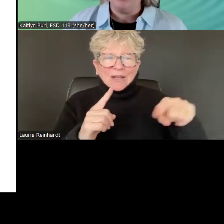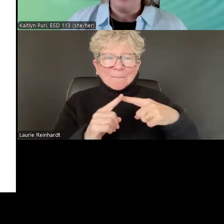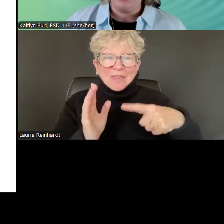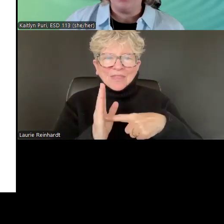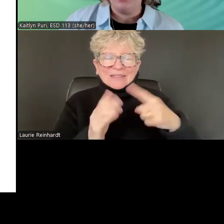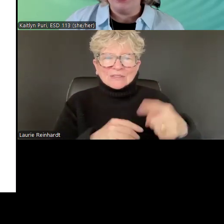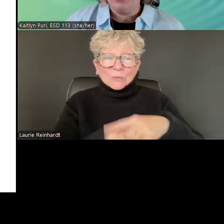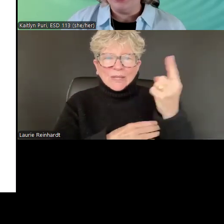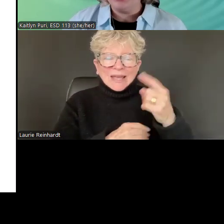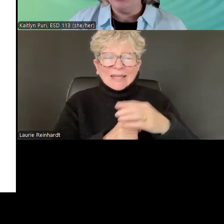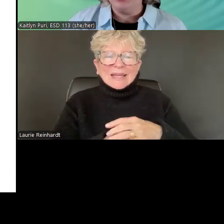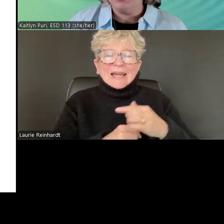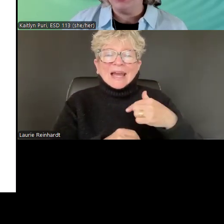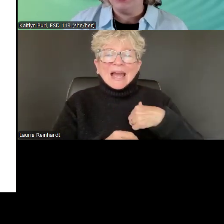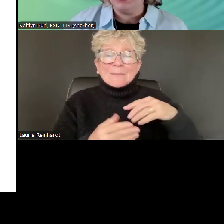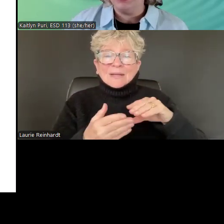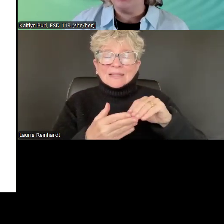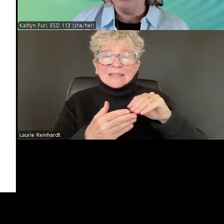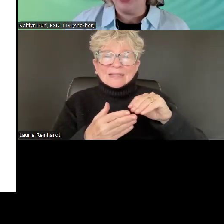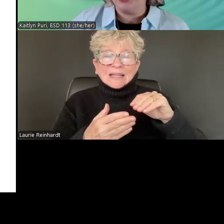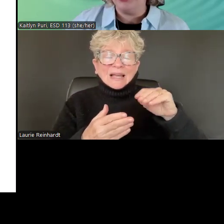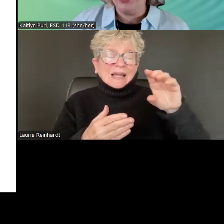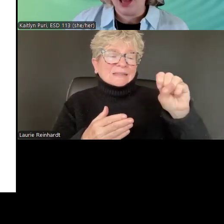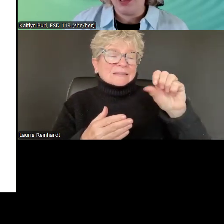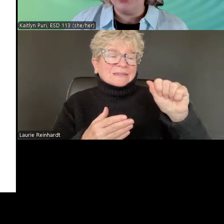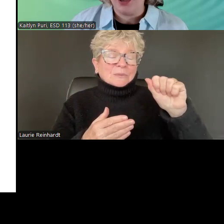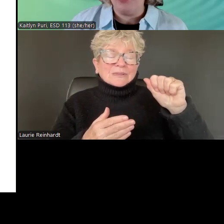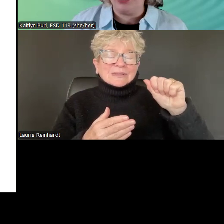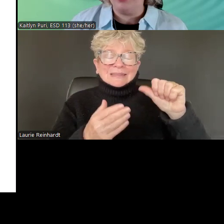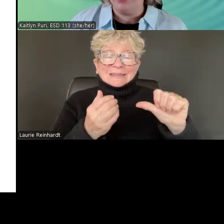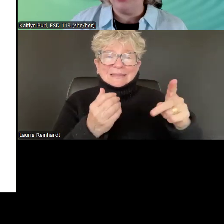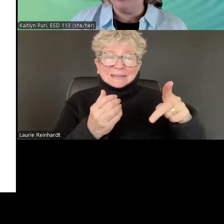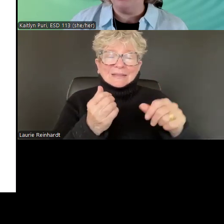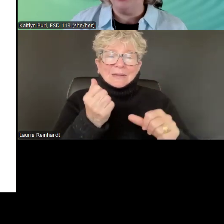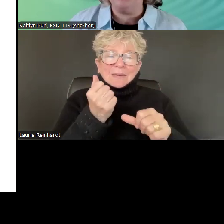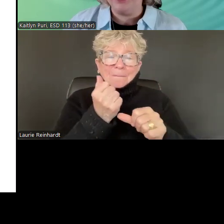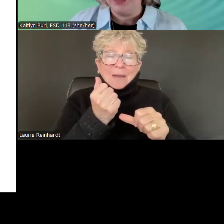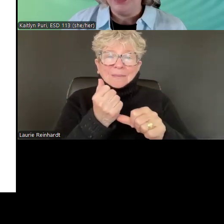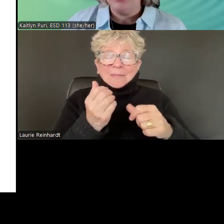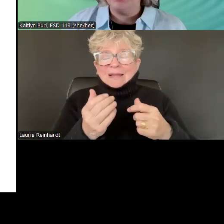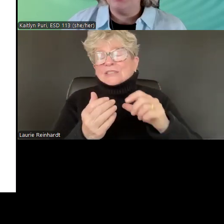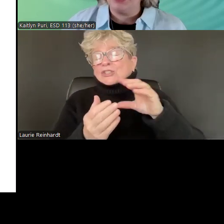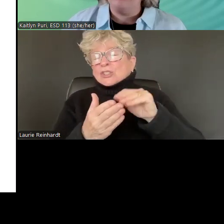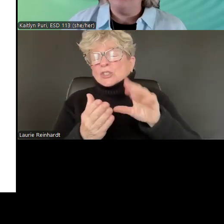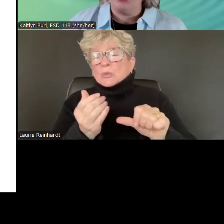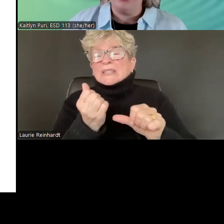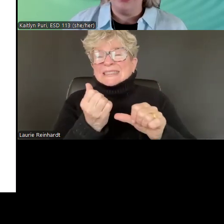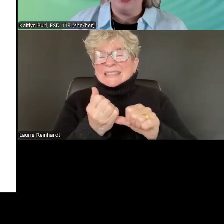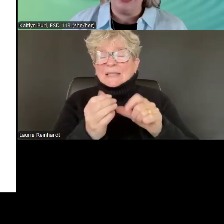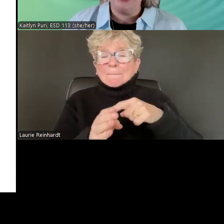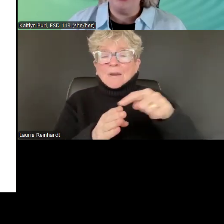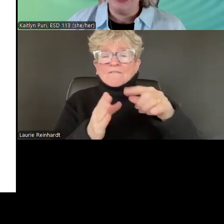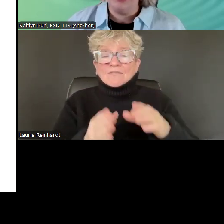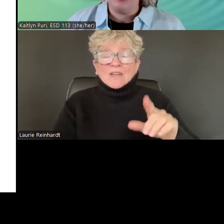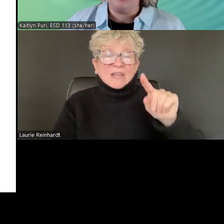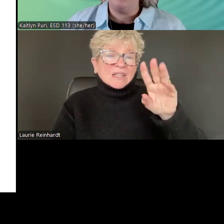today. I am a student assistance professional at Tumwater Middle School. This is my 4th